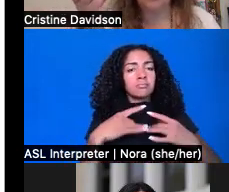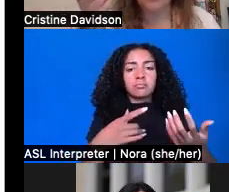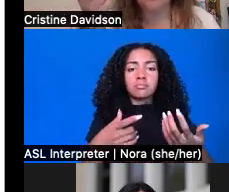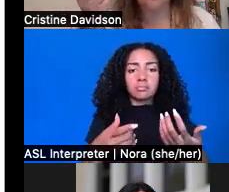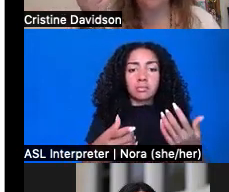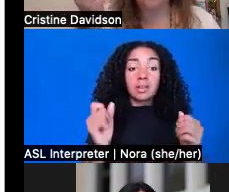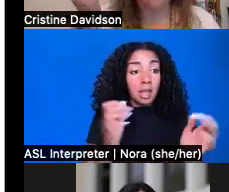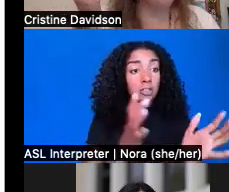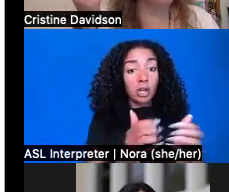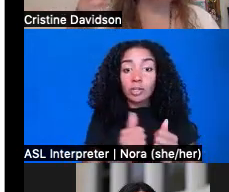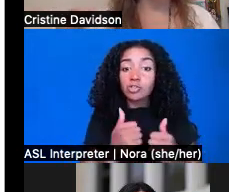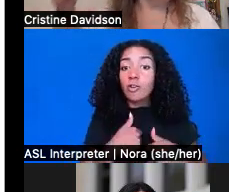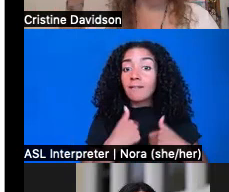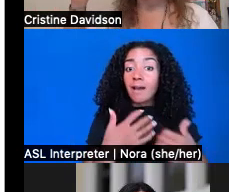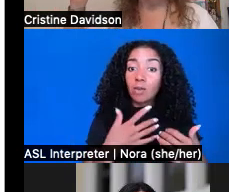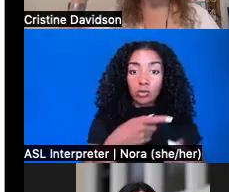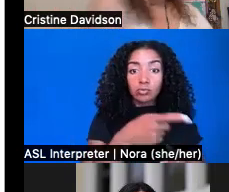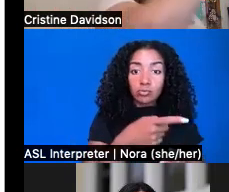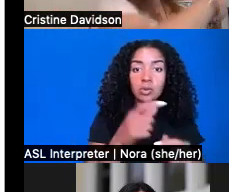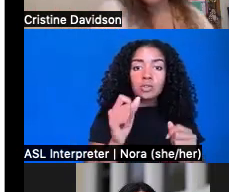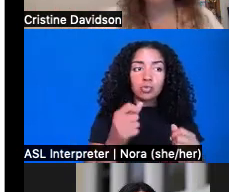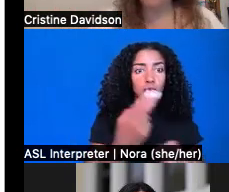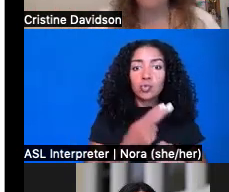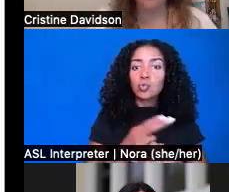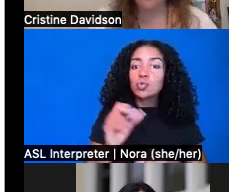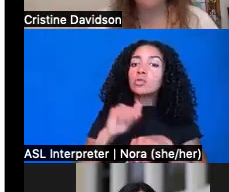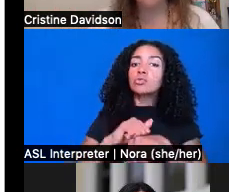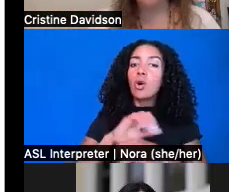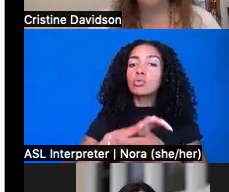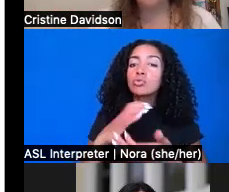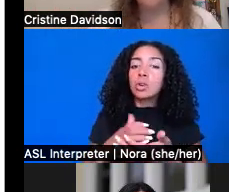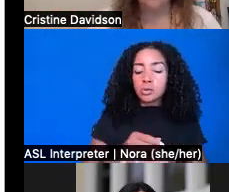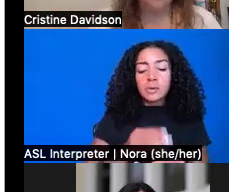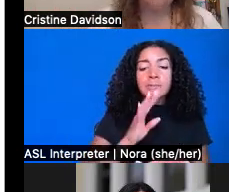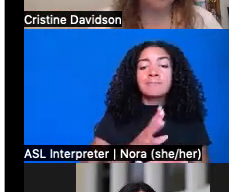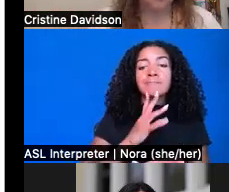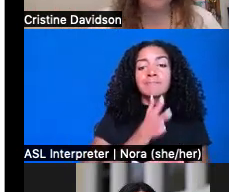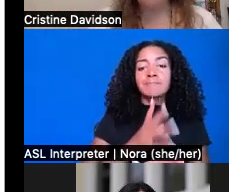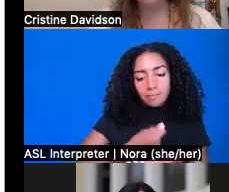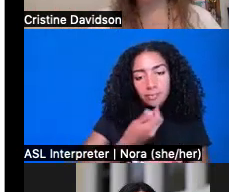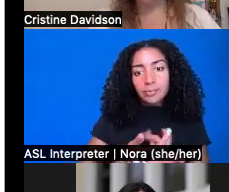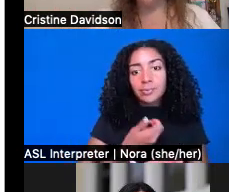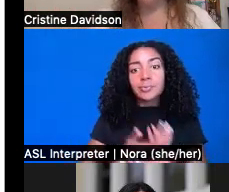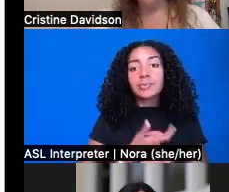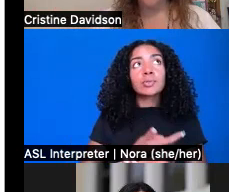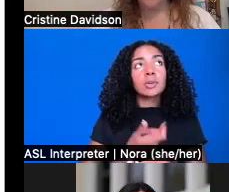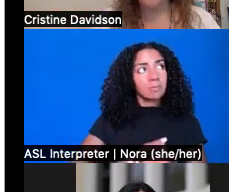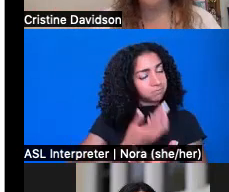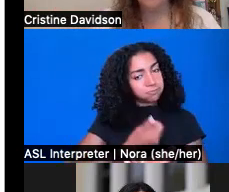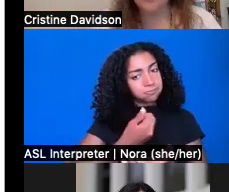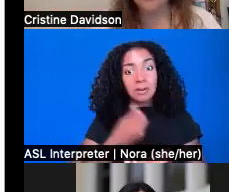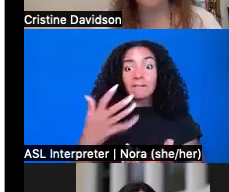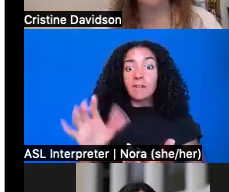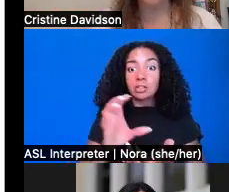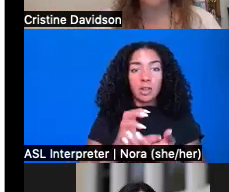what they put in that stone and go out and chuck that rock across the parking lot or across